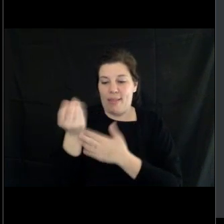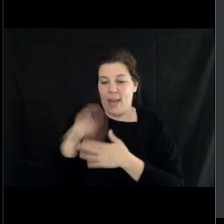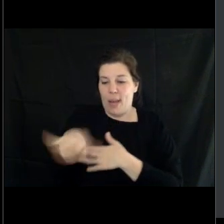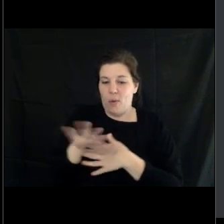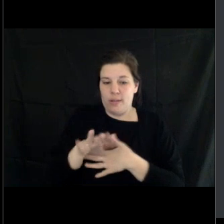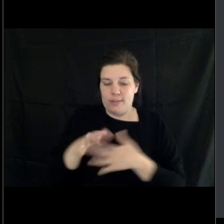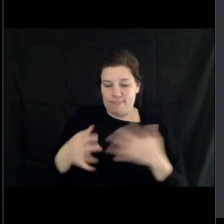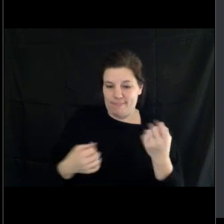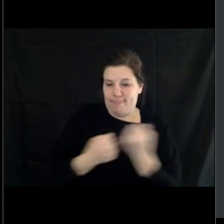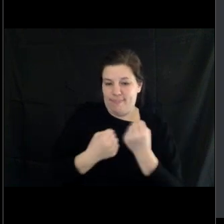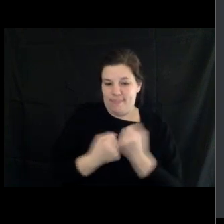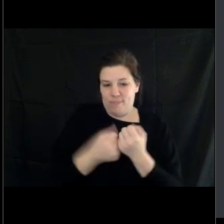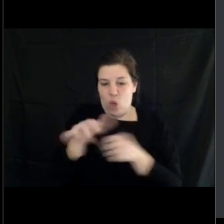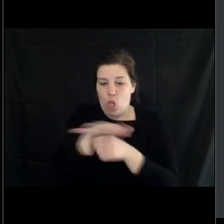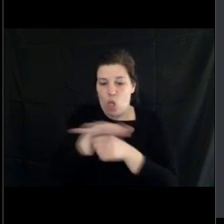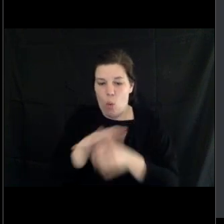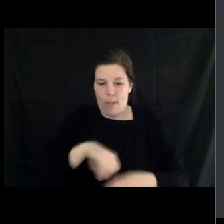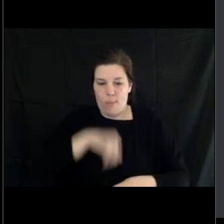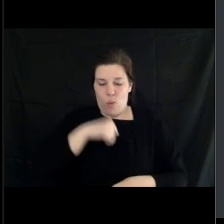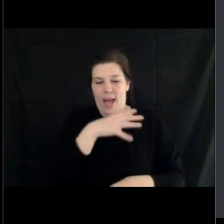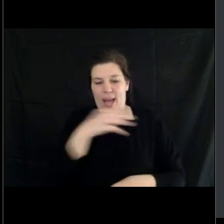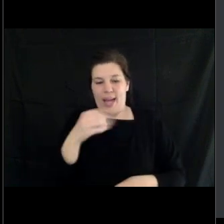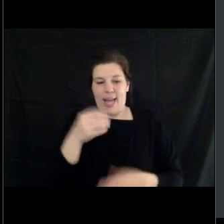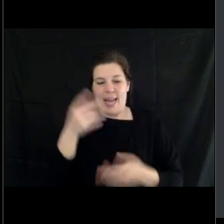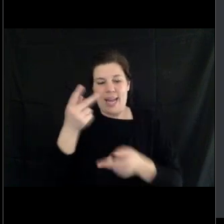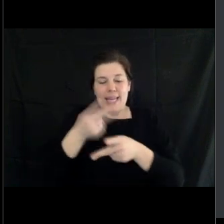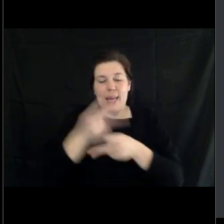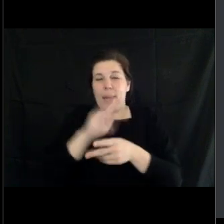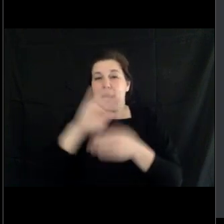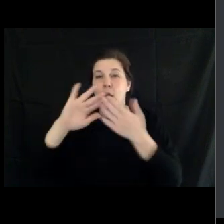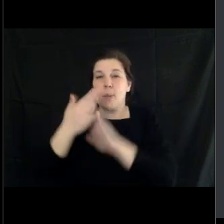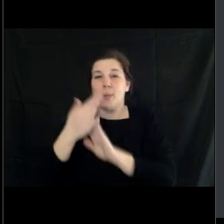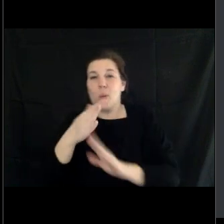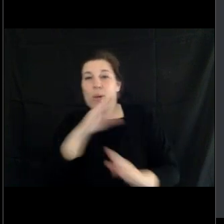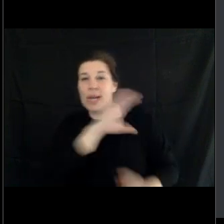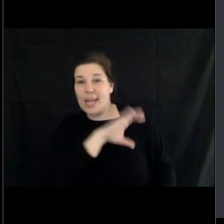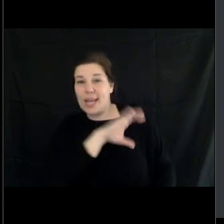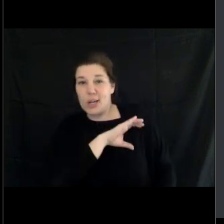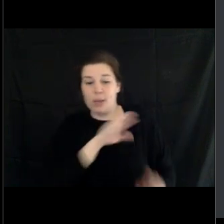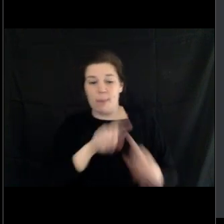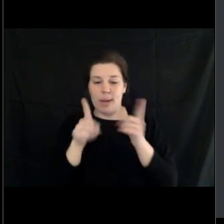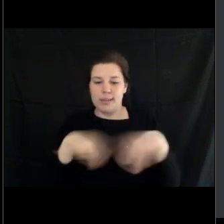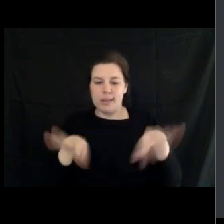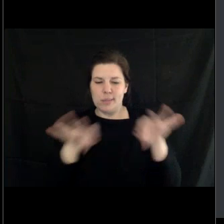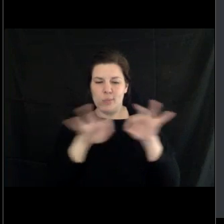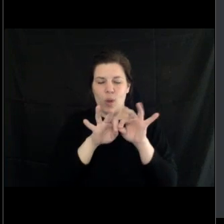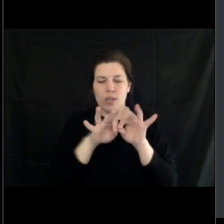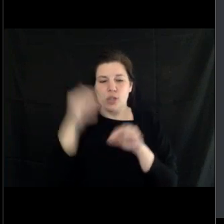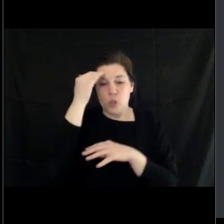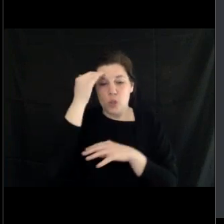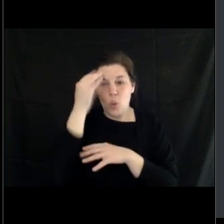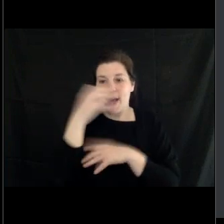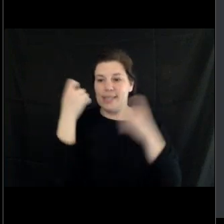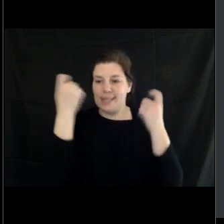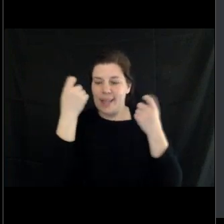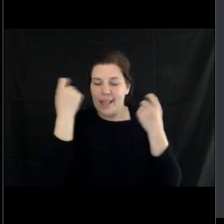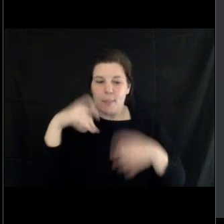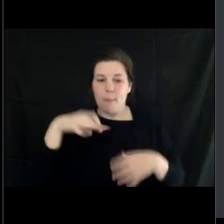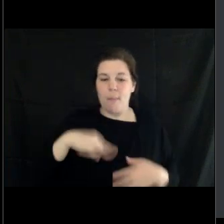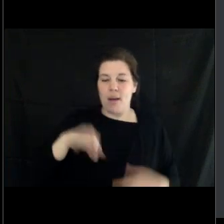promoting tourism, and maintaining community character. Whereas it is important to acknowledge and celebrate the benefit of history,